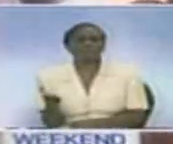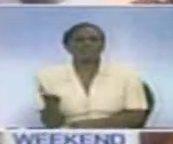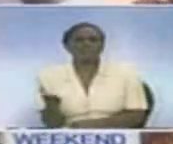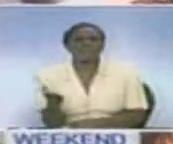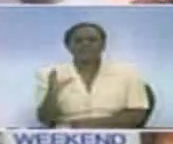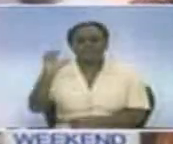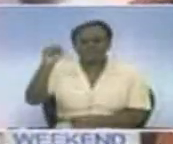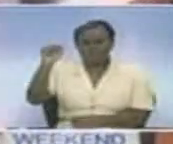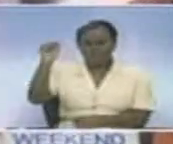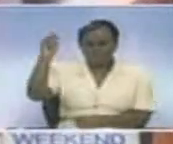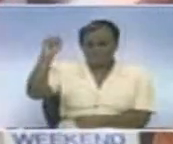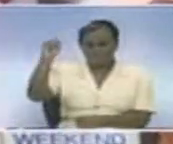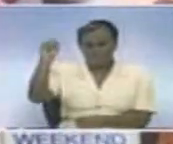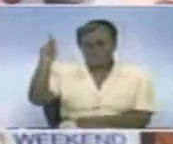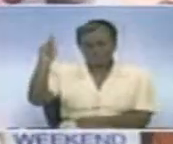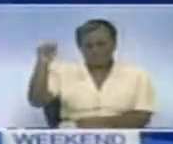Sam Ogina, KTN.